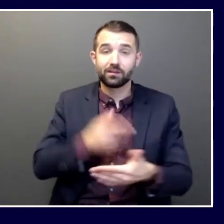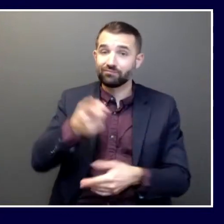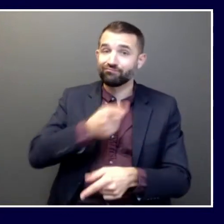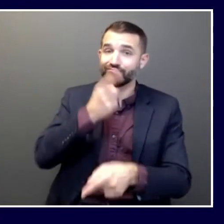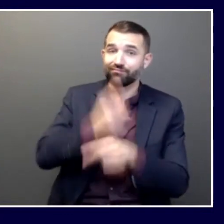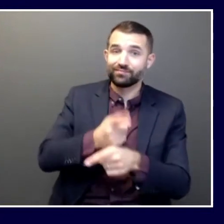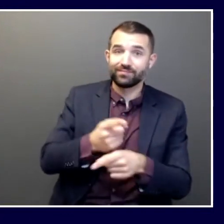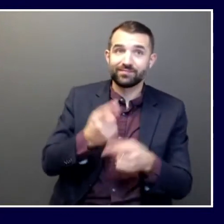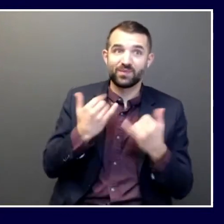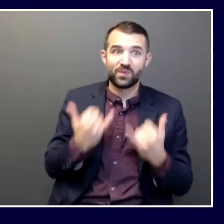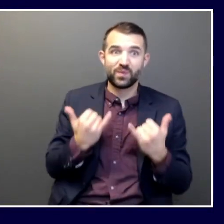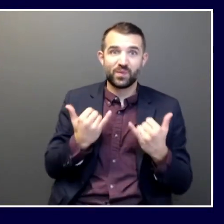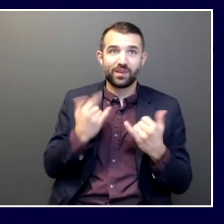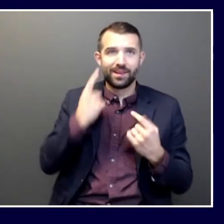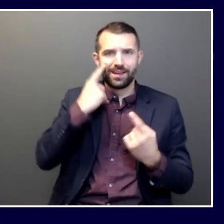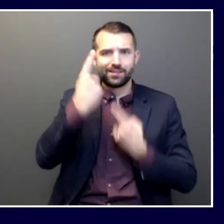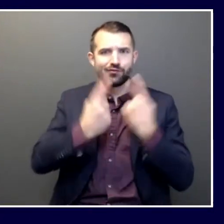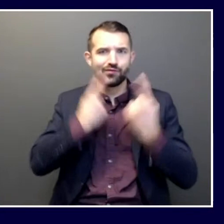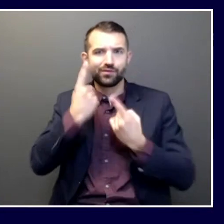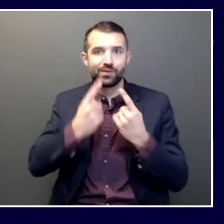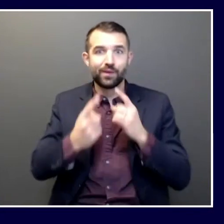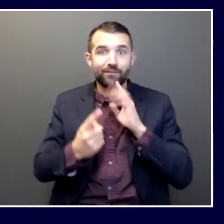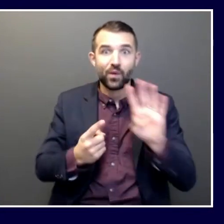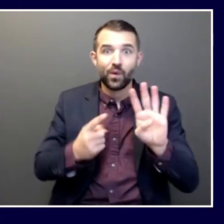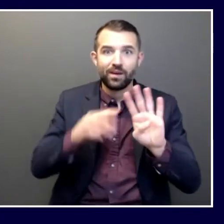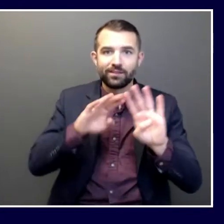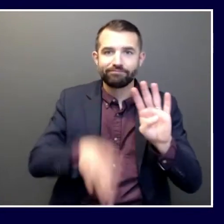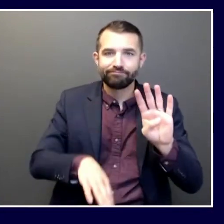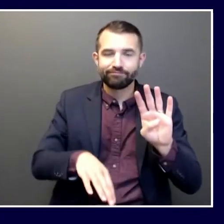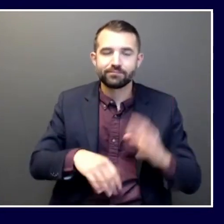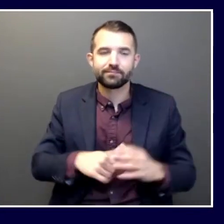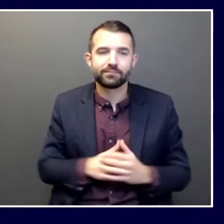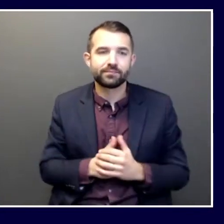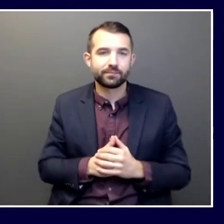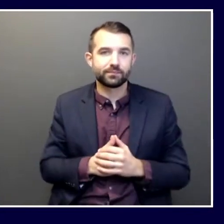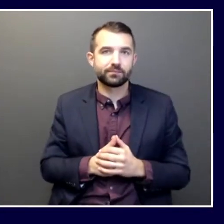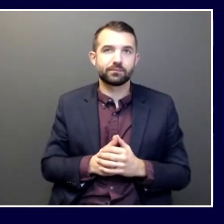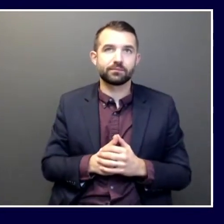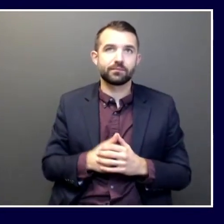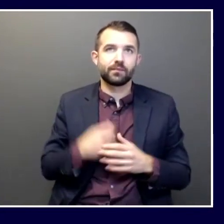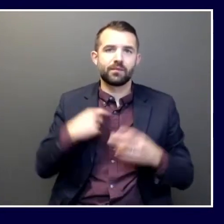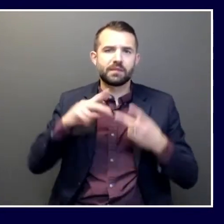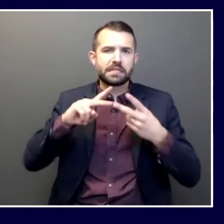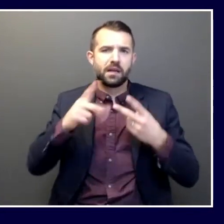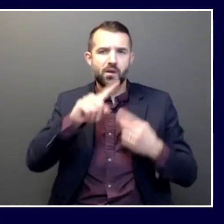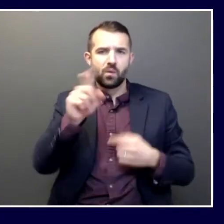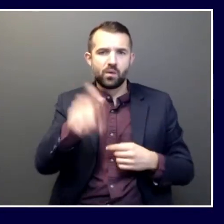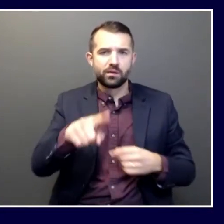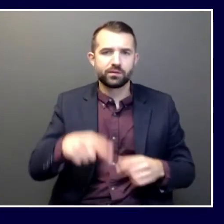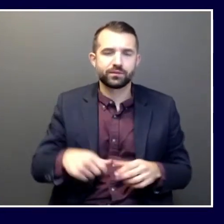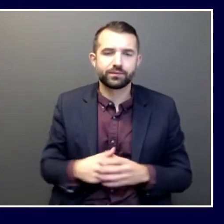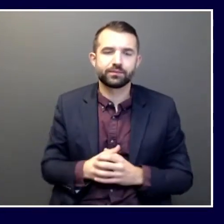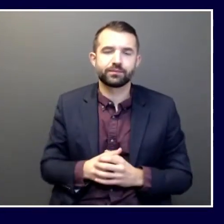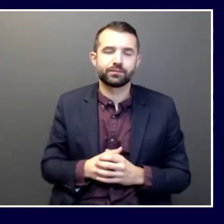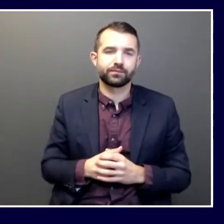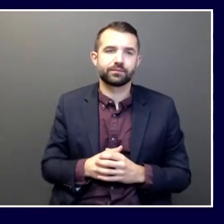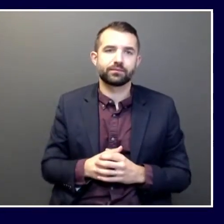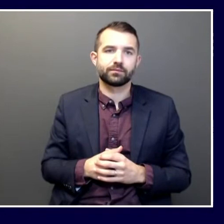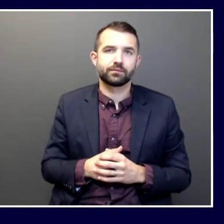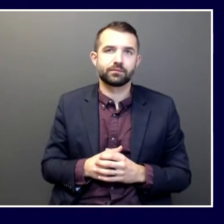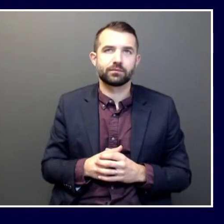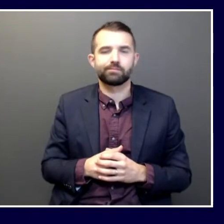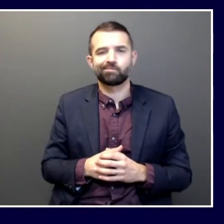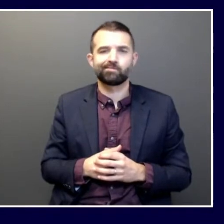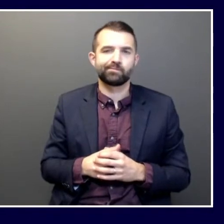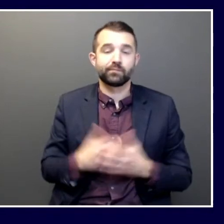thing. And my second question would involve, I guess, the overall state of the state. When